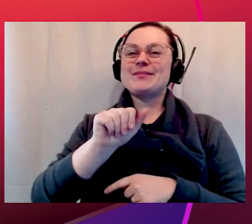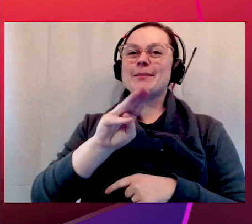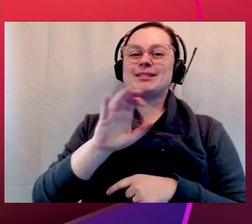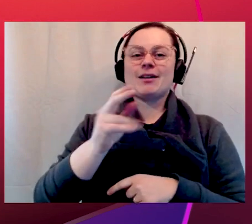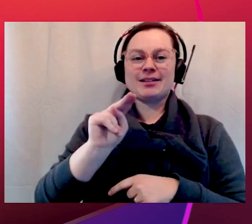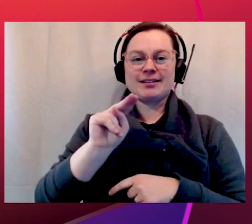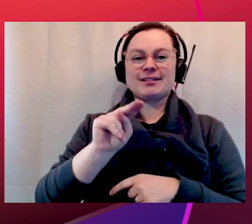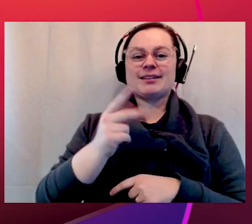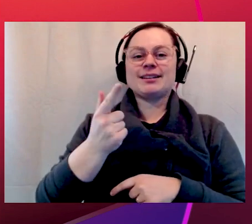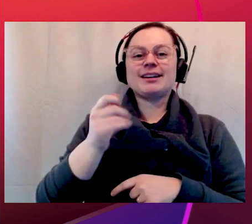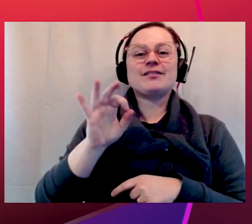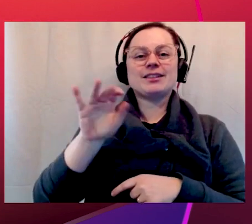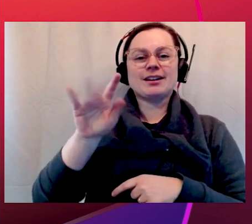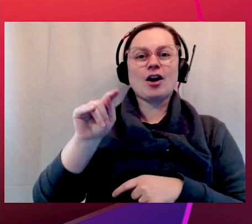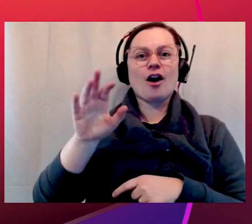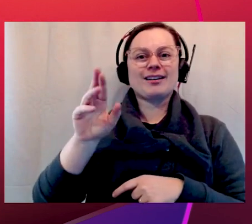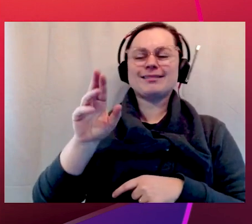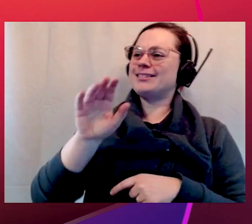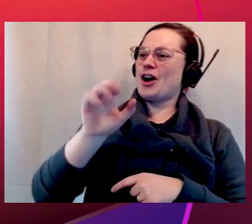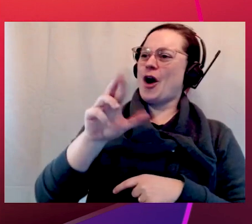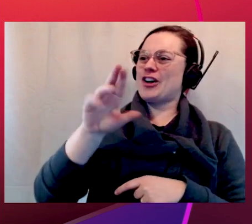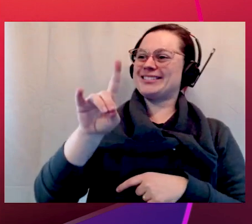and conditions apply.